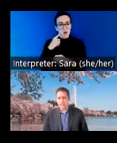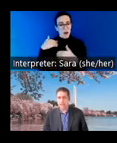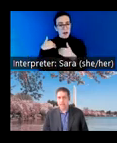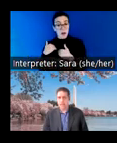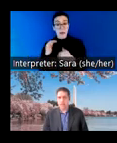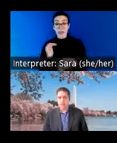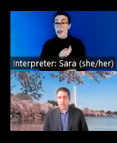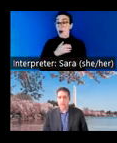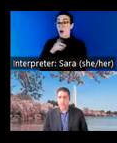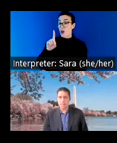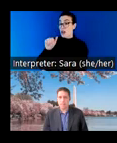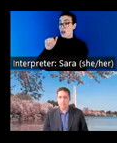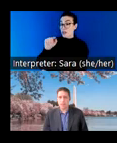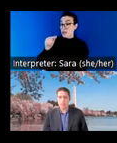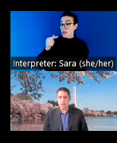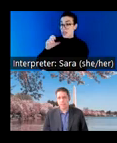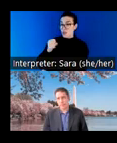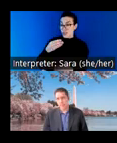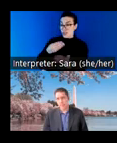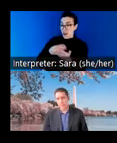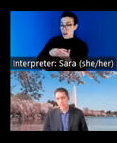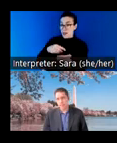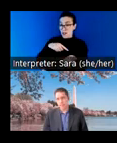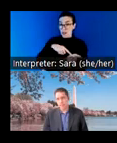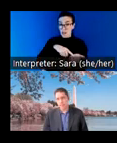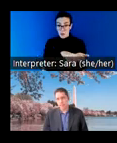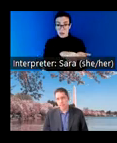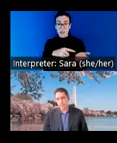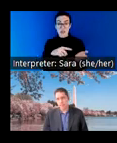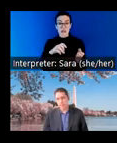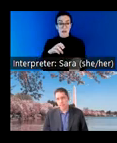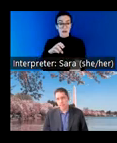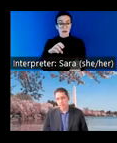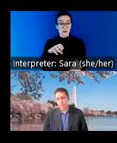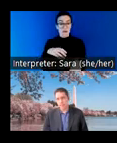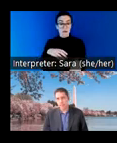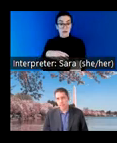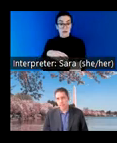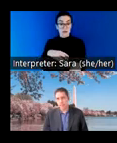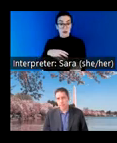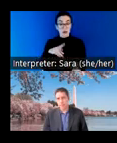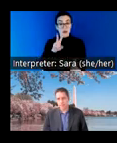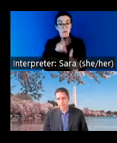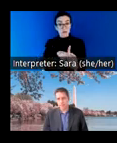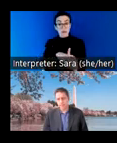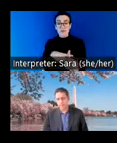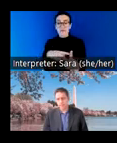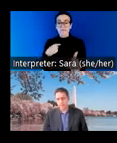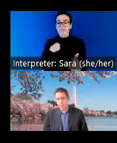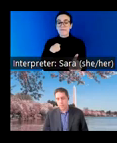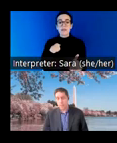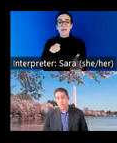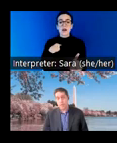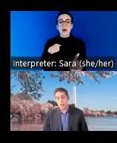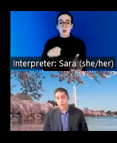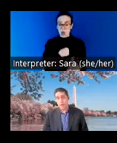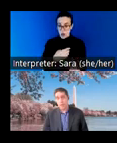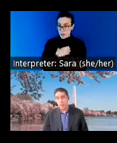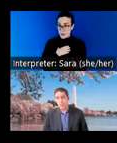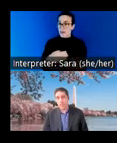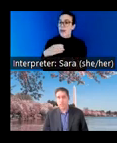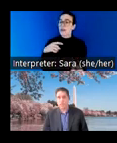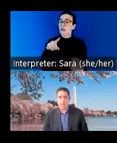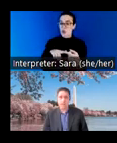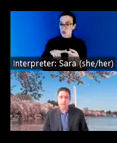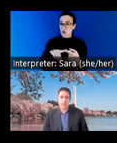is money compensation claims, but we are appealing that to the DC Circuit Federal Court of Appeals. But meanwhile, we're